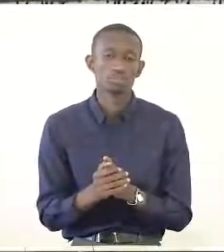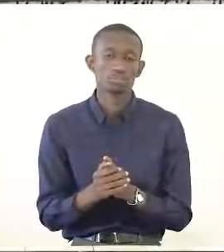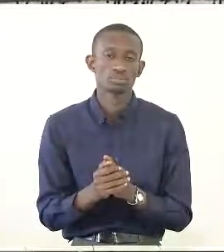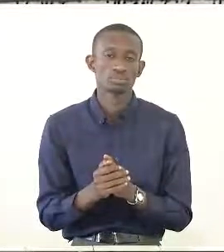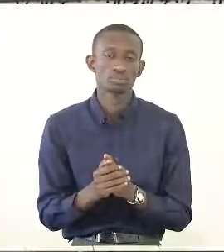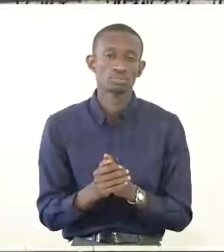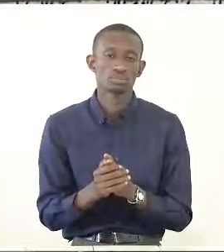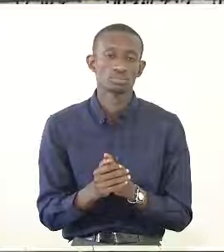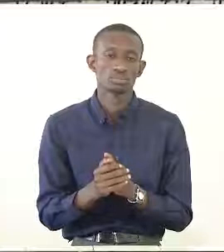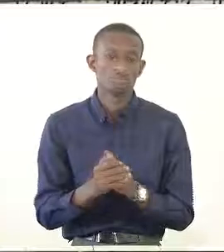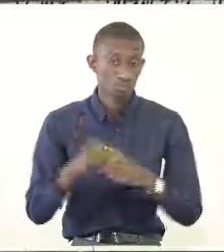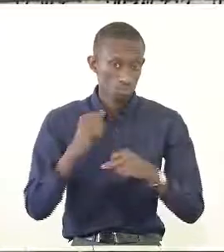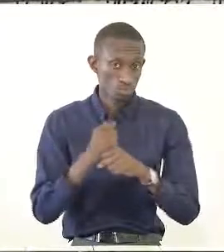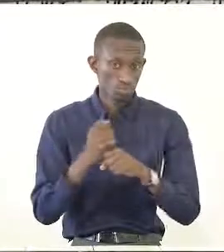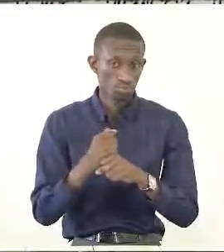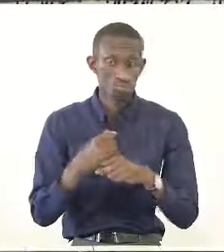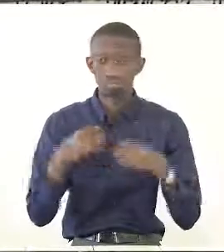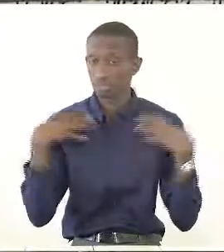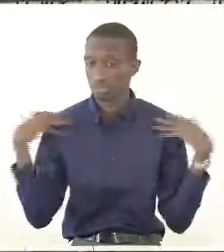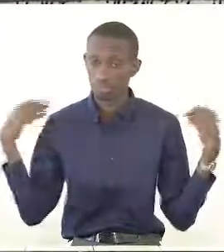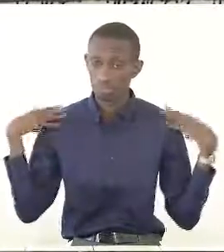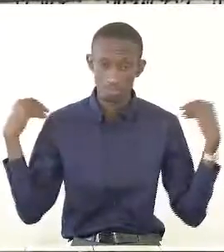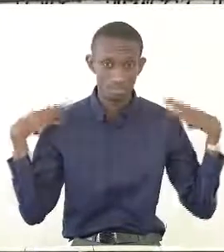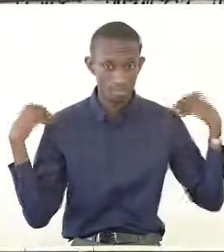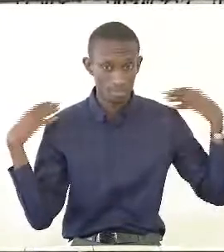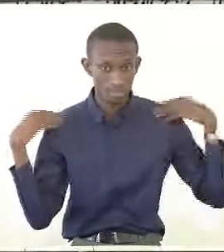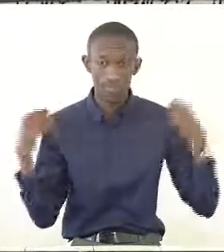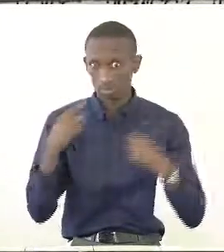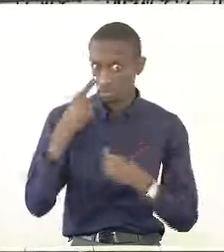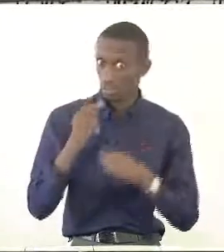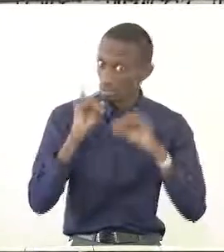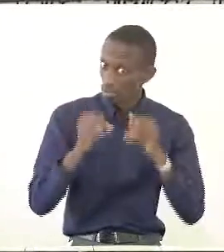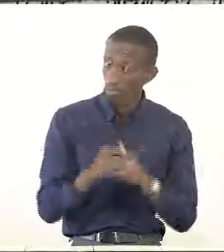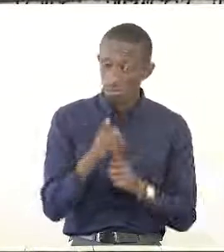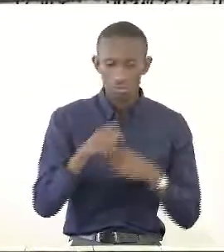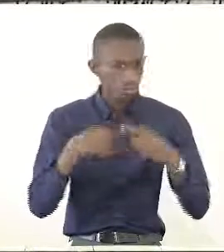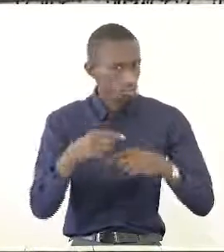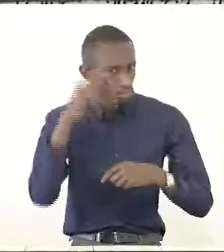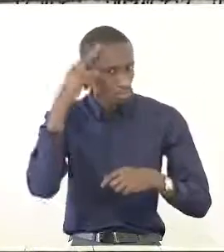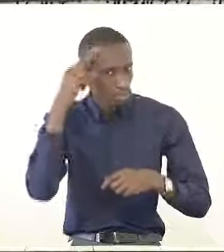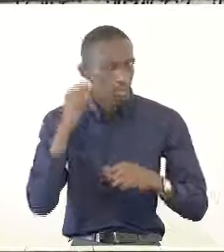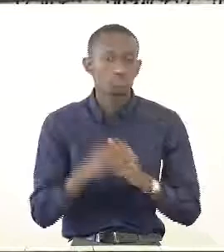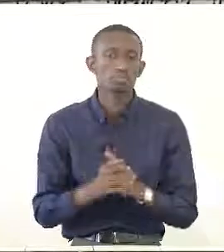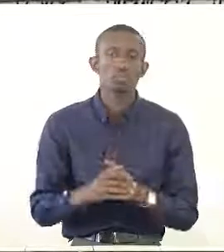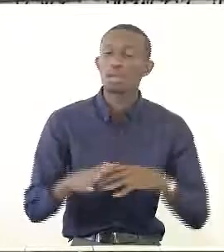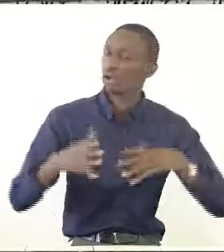still understand, you still remember how to apply that method. So there you have